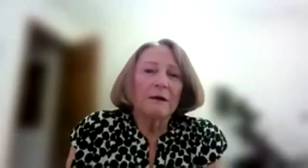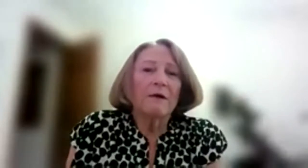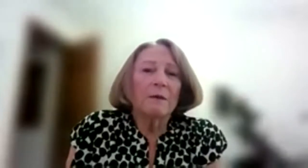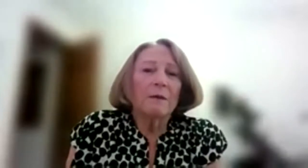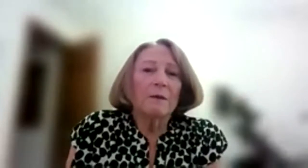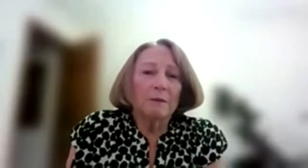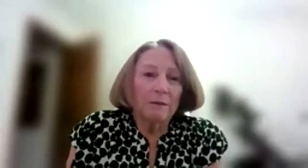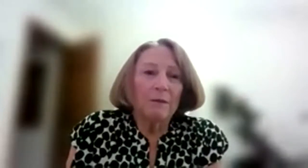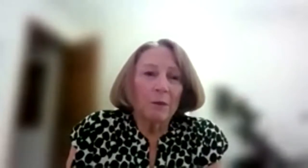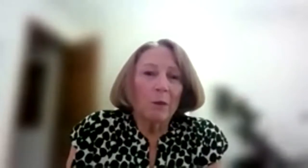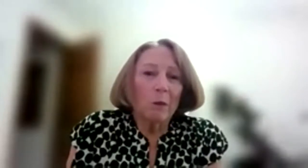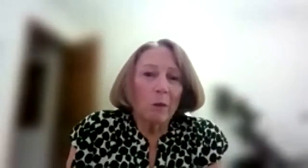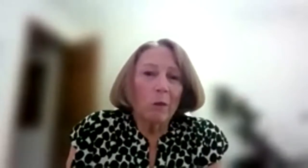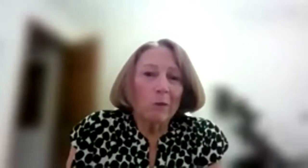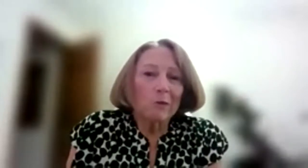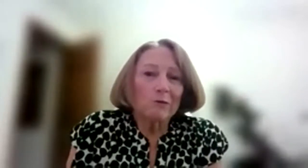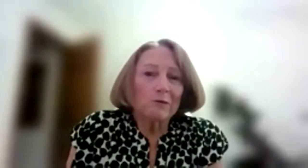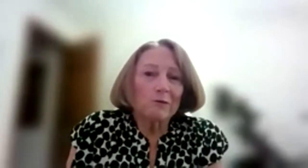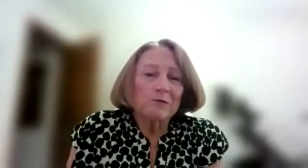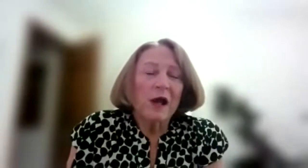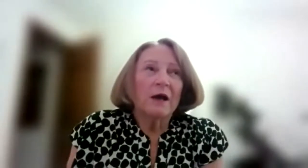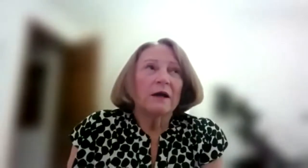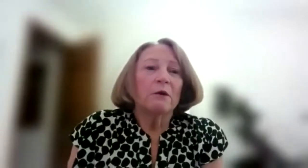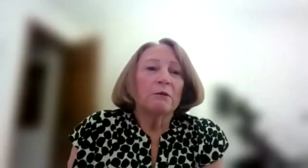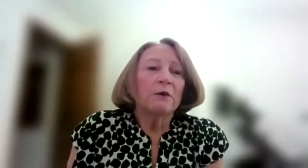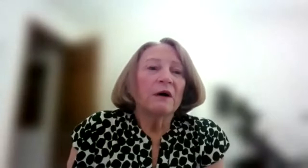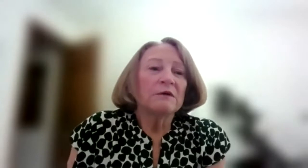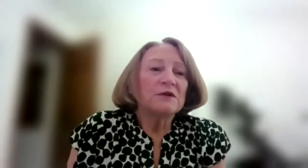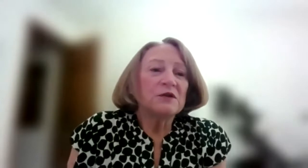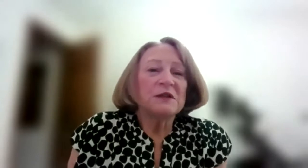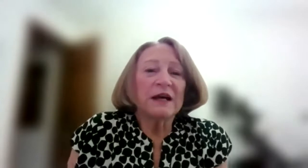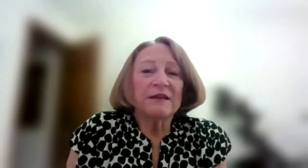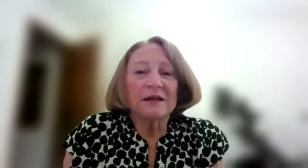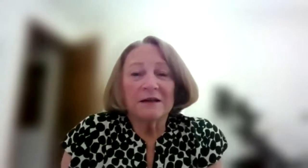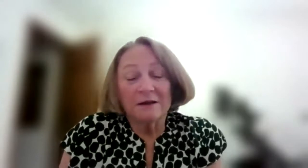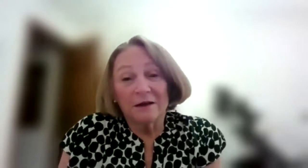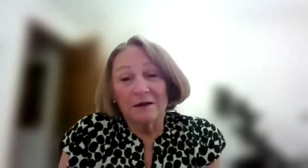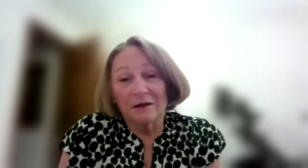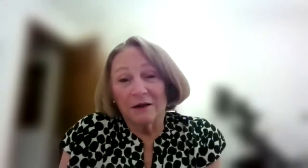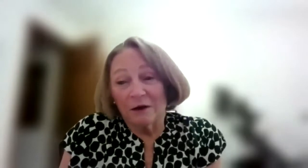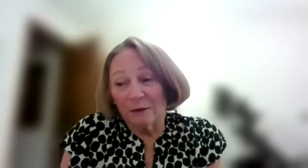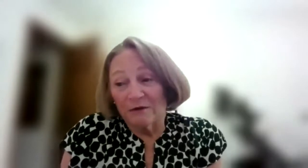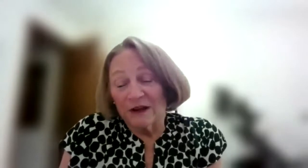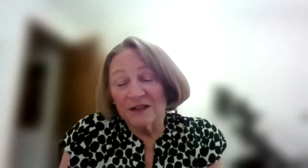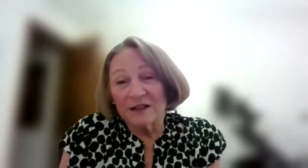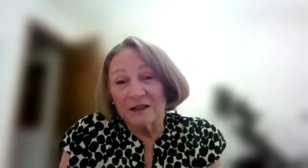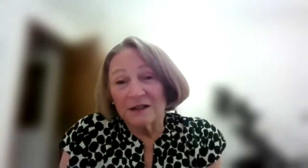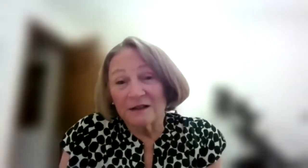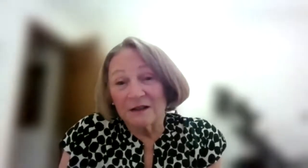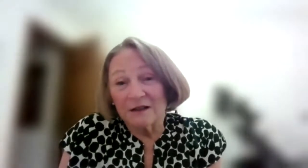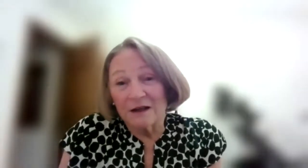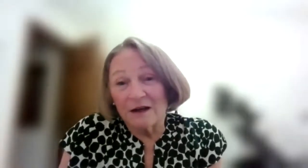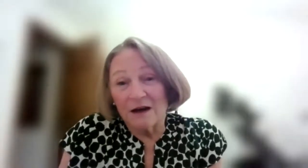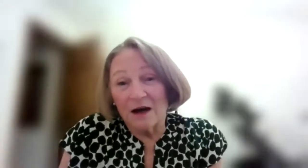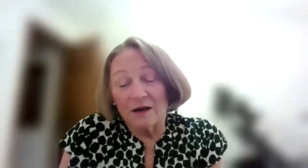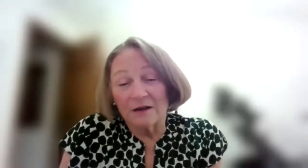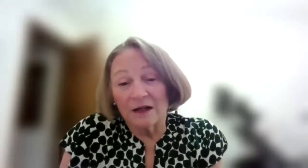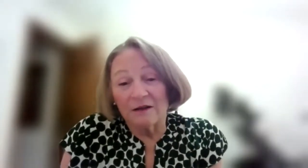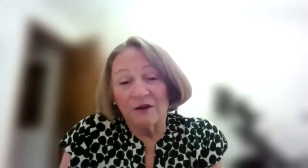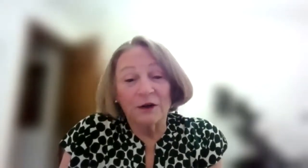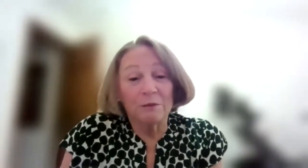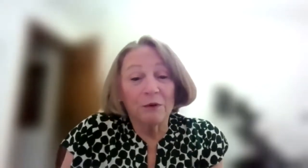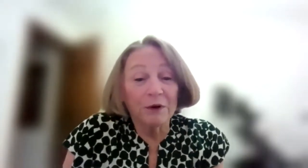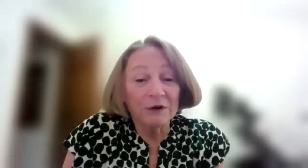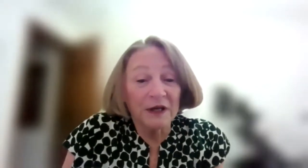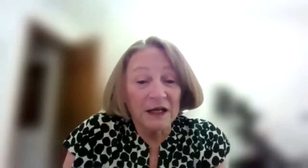interact with the state on that issue? Well, Susan, I think you're reflecting on